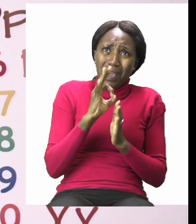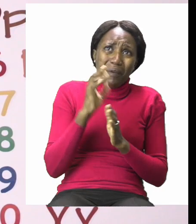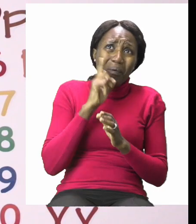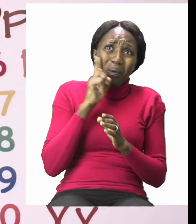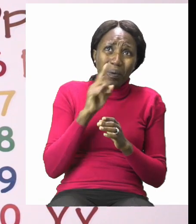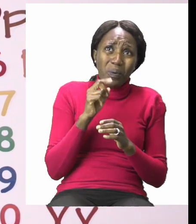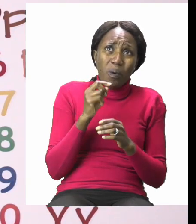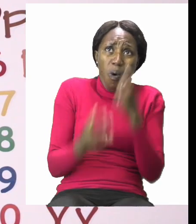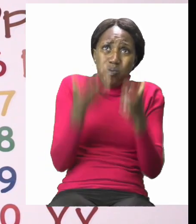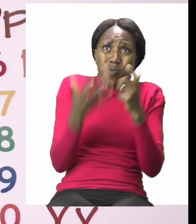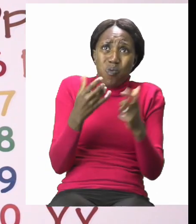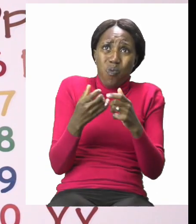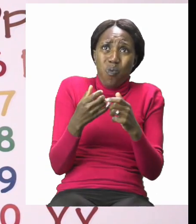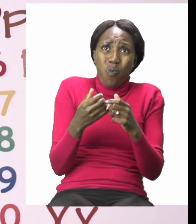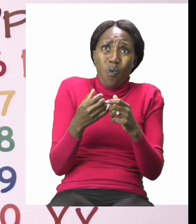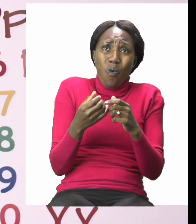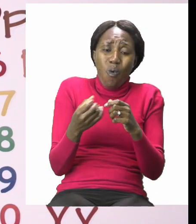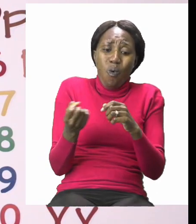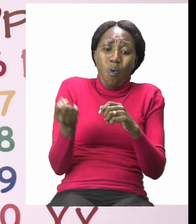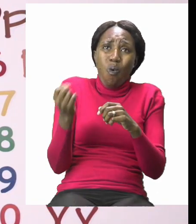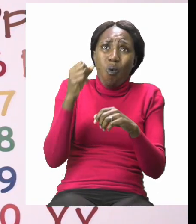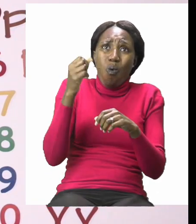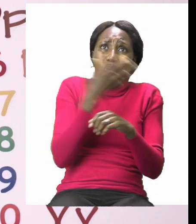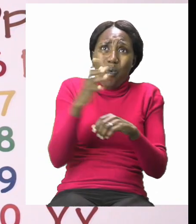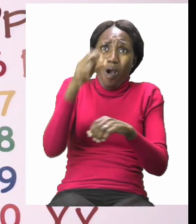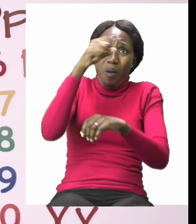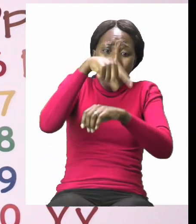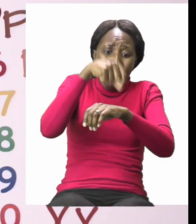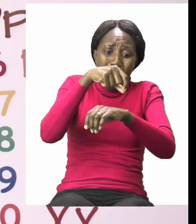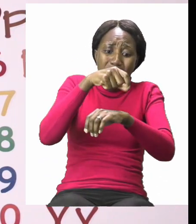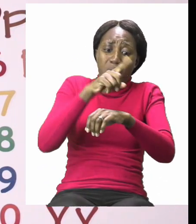from touching these items.